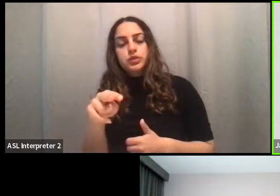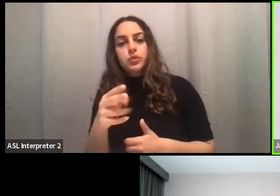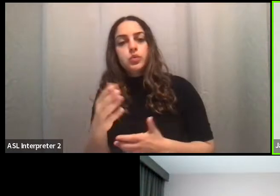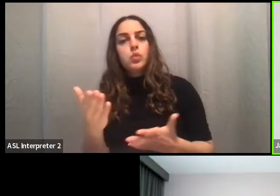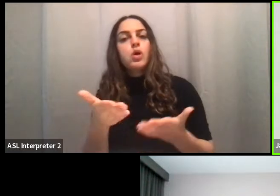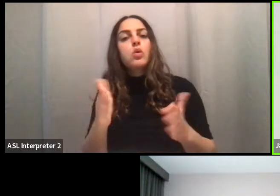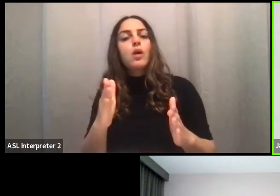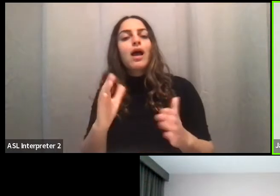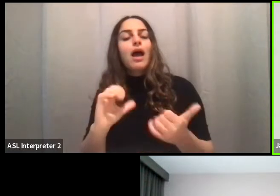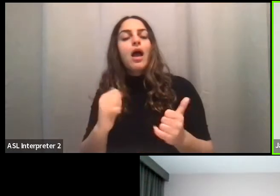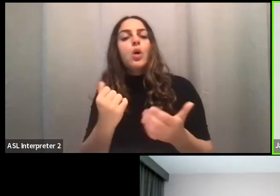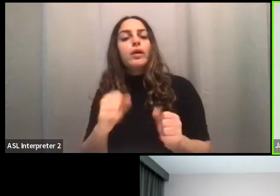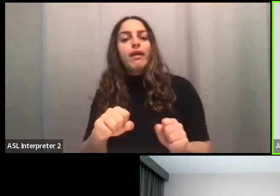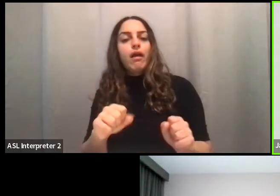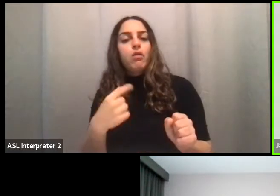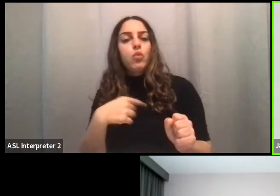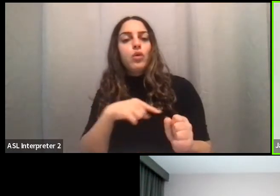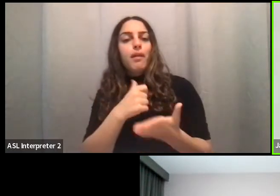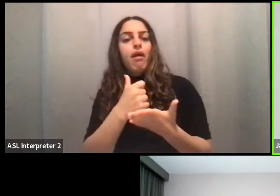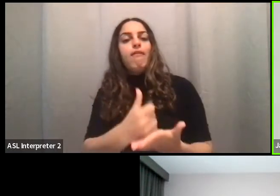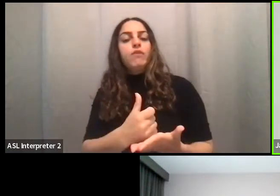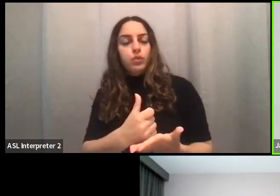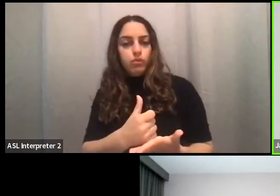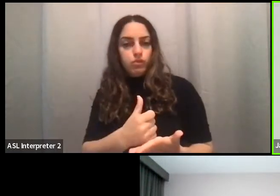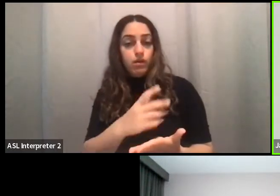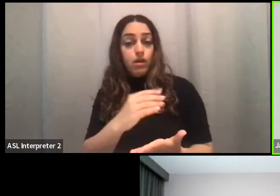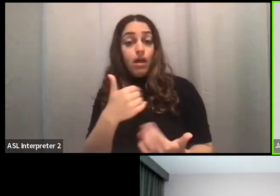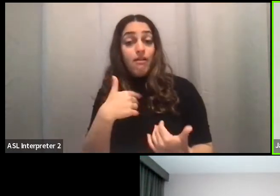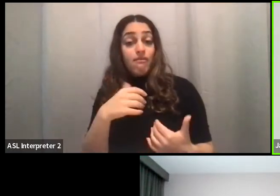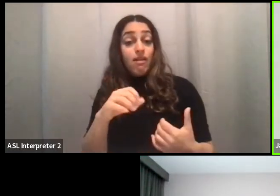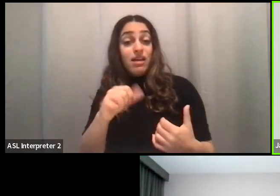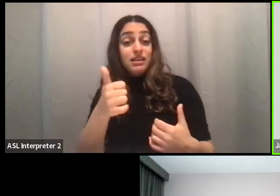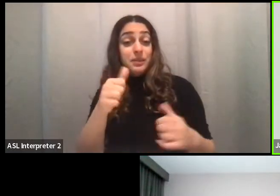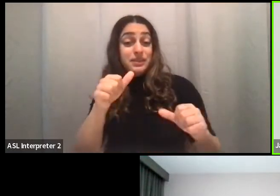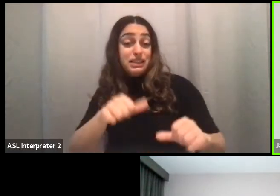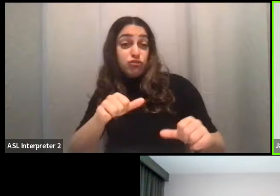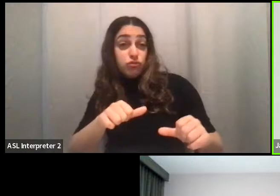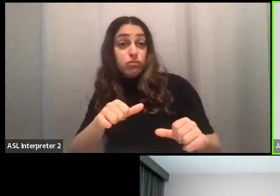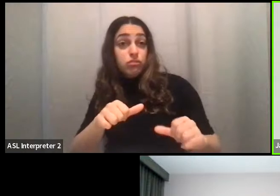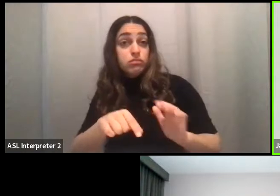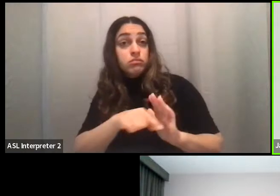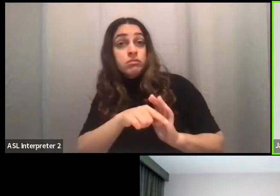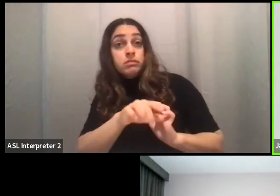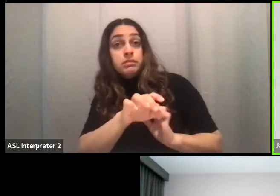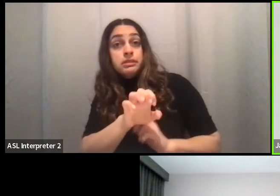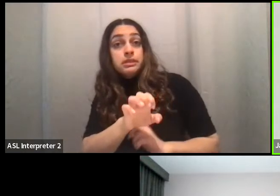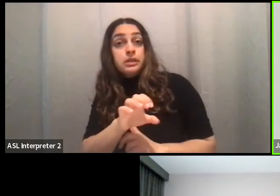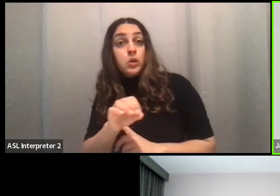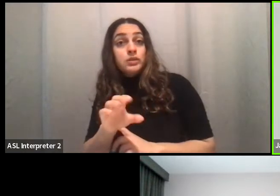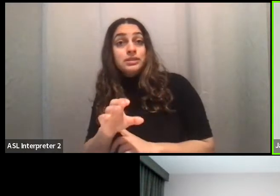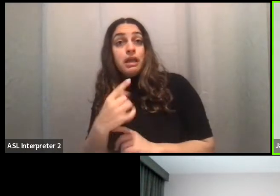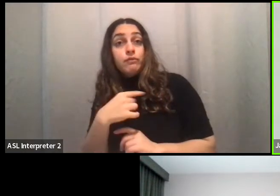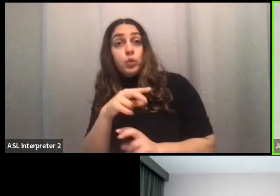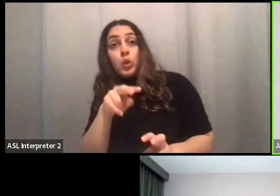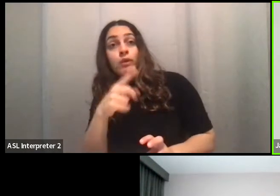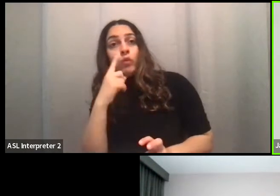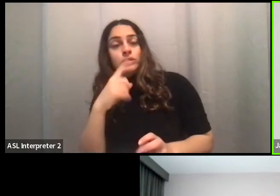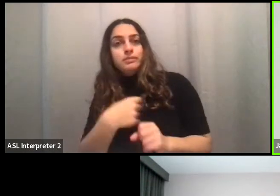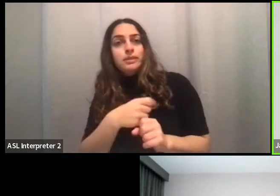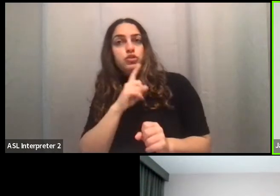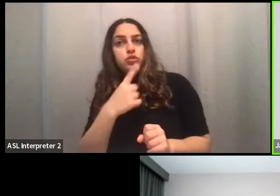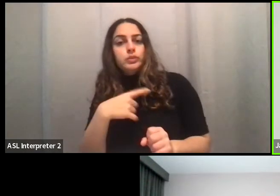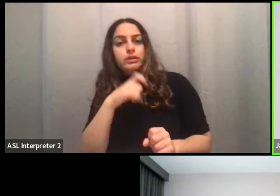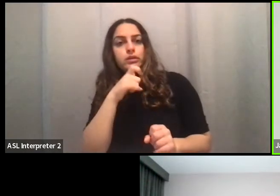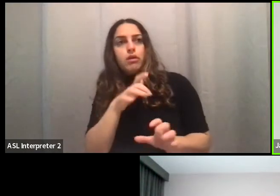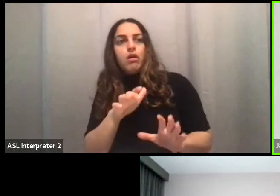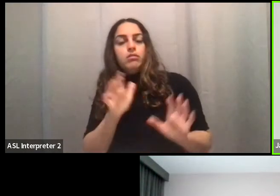efforts and are there any potential pitfalls that the eeoc ought to look out for to make sure that we're not impeding these types